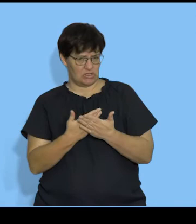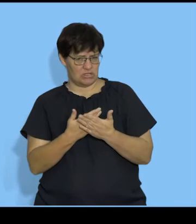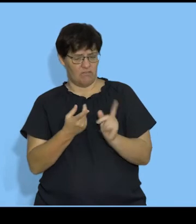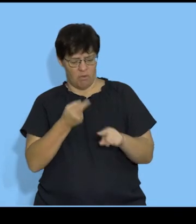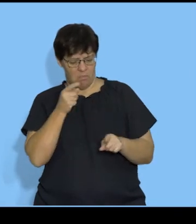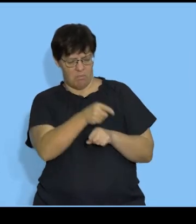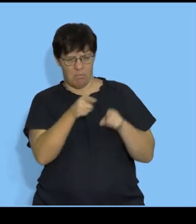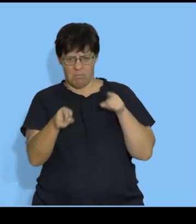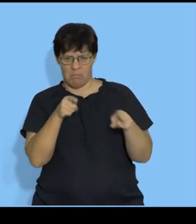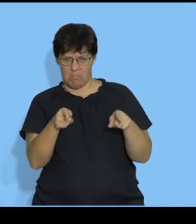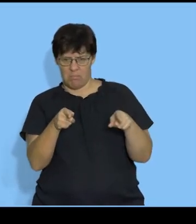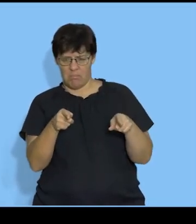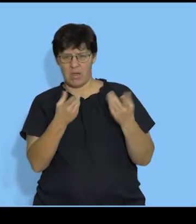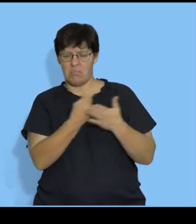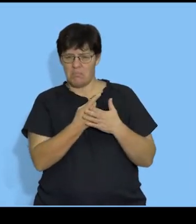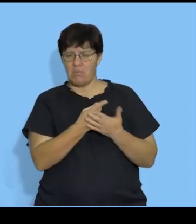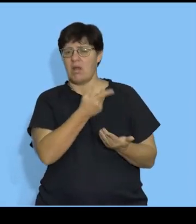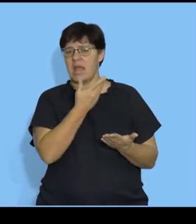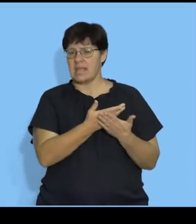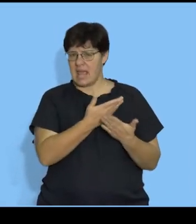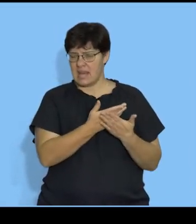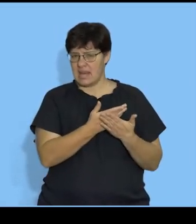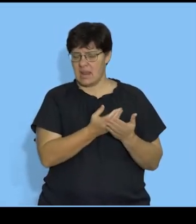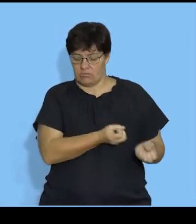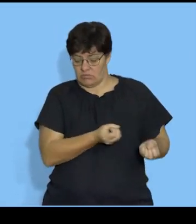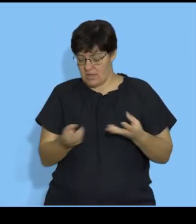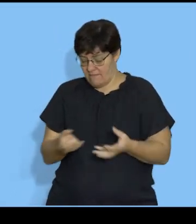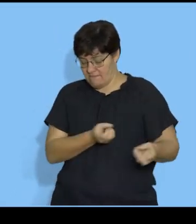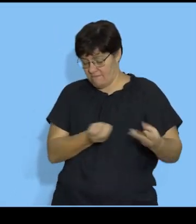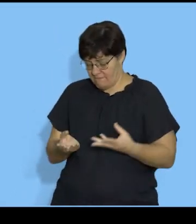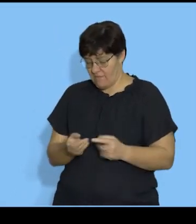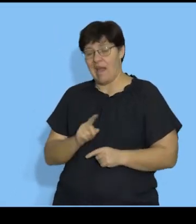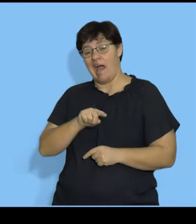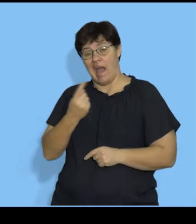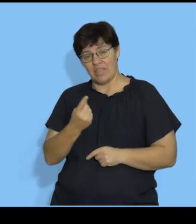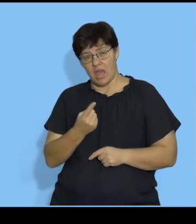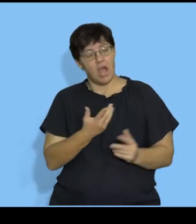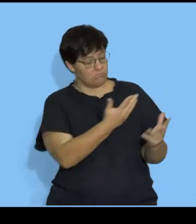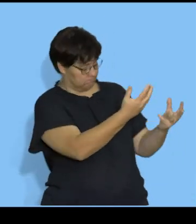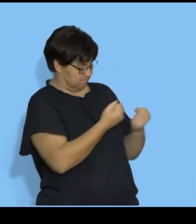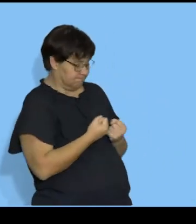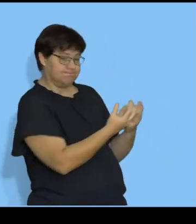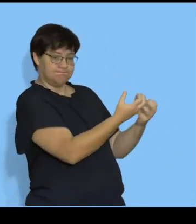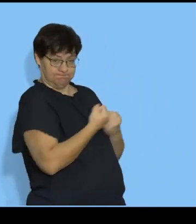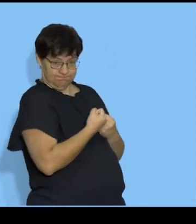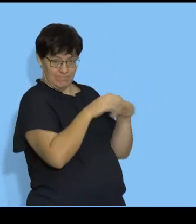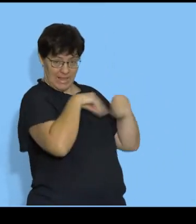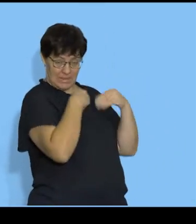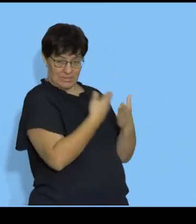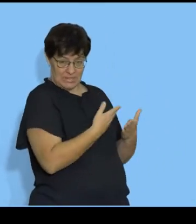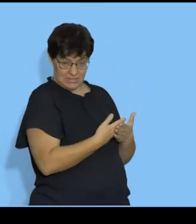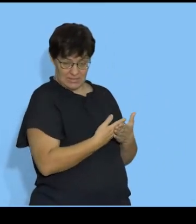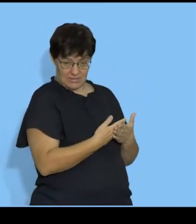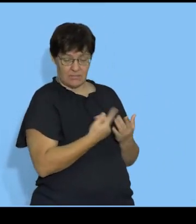involved, one being able to readily donate, the other one being able to actually readily accept electrons in terms of